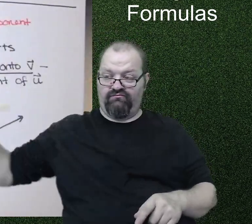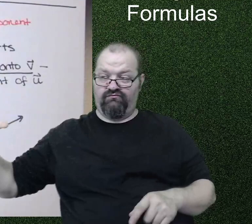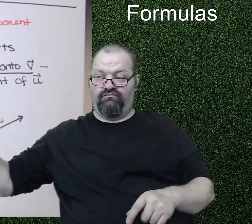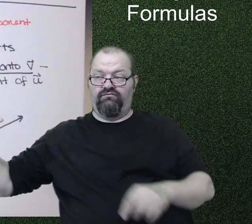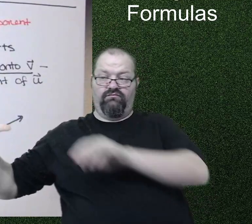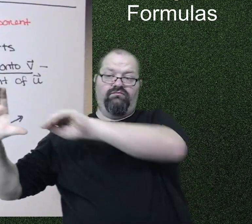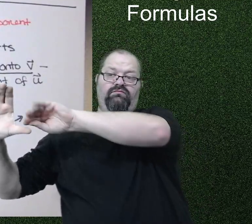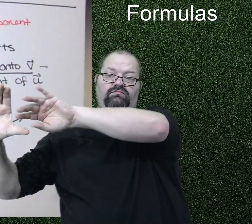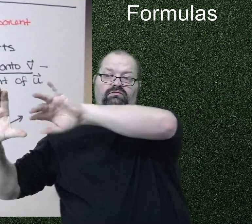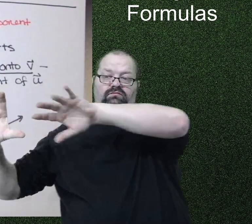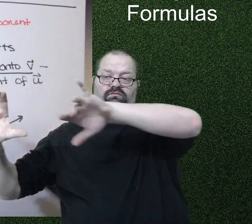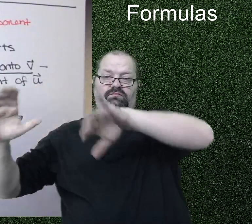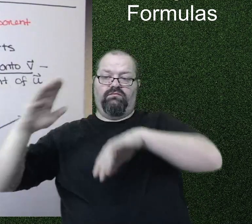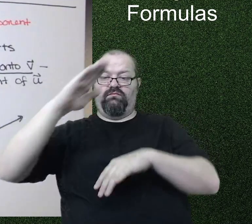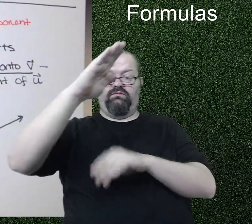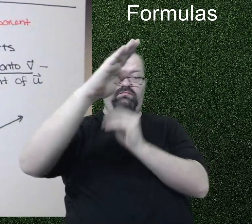that.